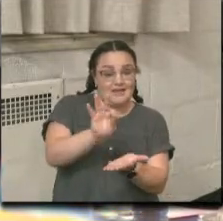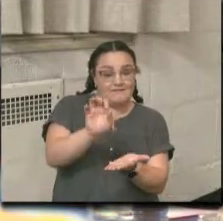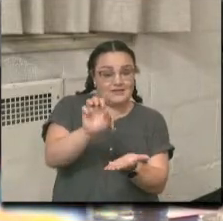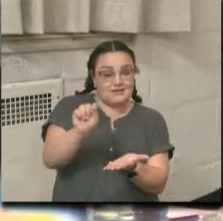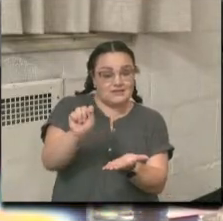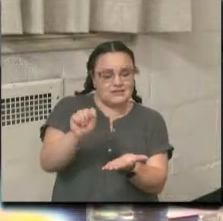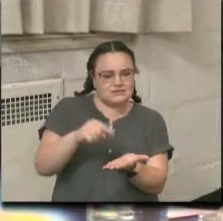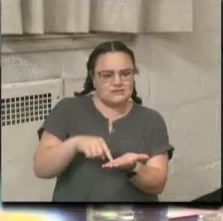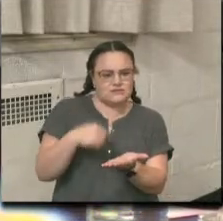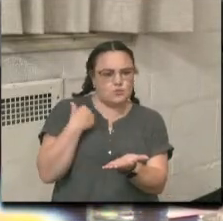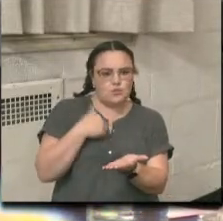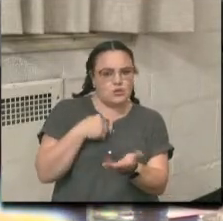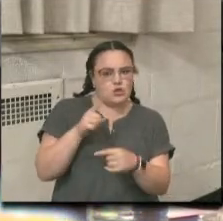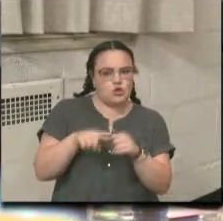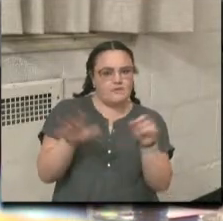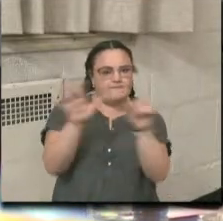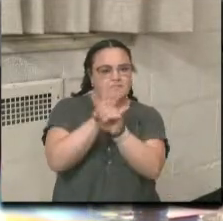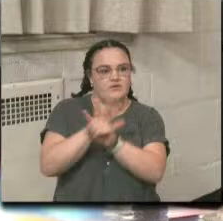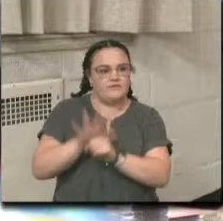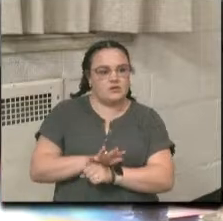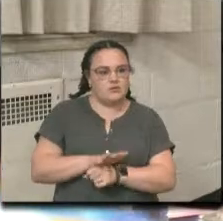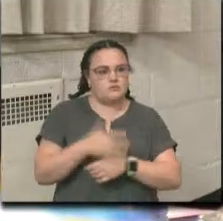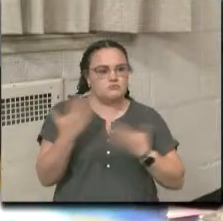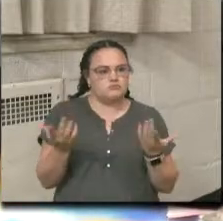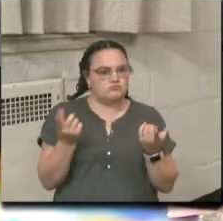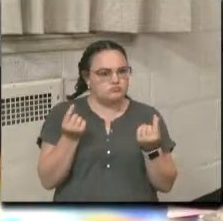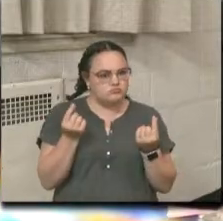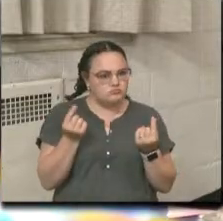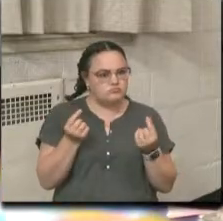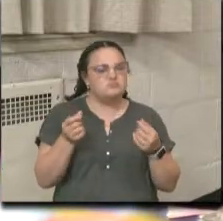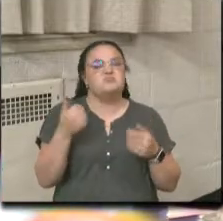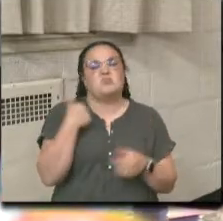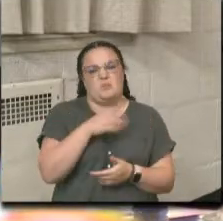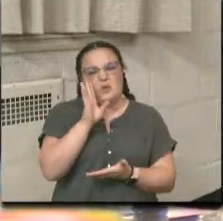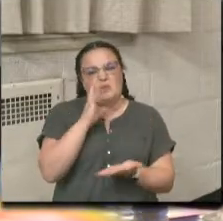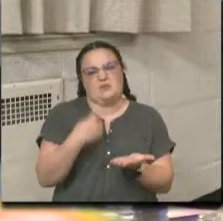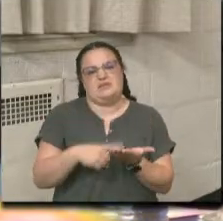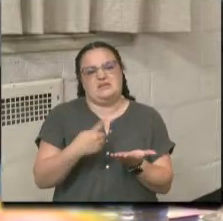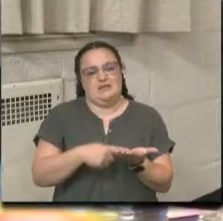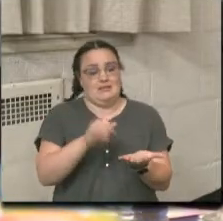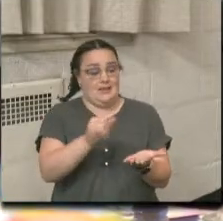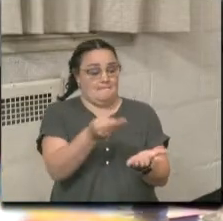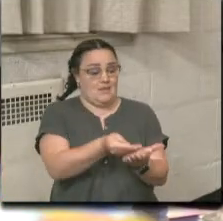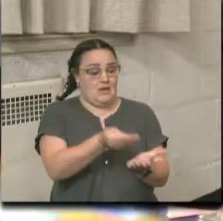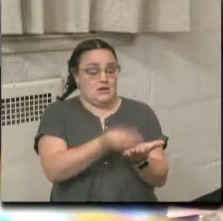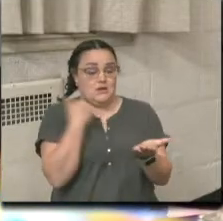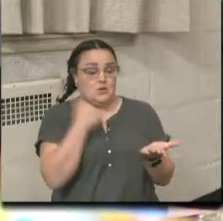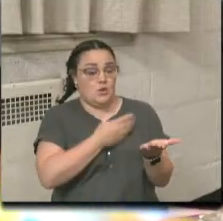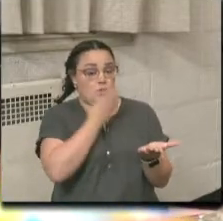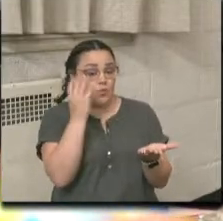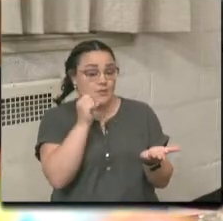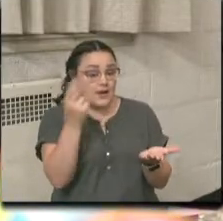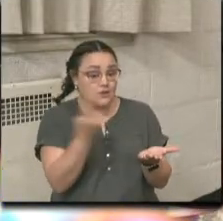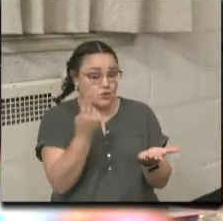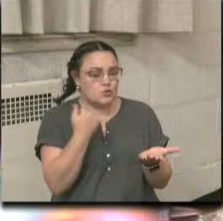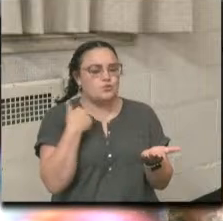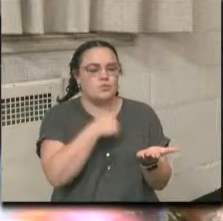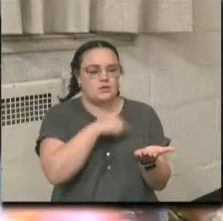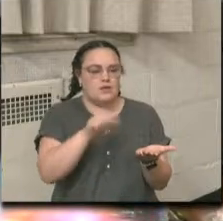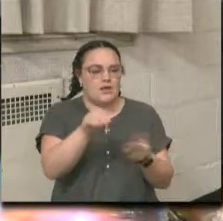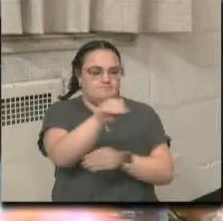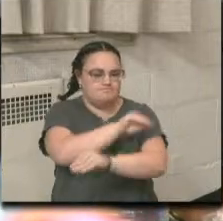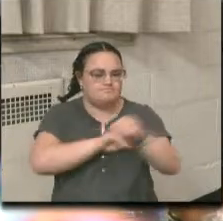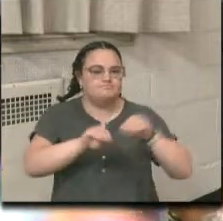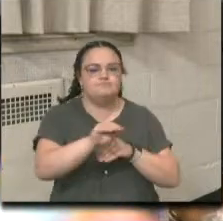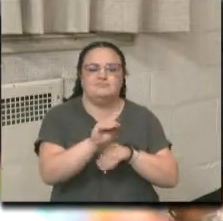we're not able to fill throughout the school year. And so we'll circle back around to that at another time to redistribute those funds according to Chief